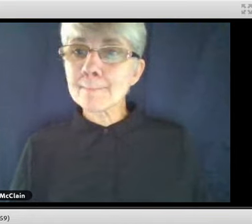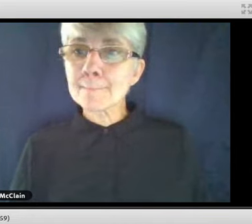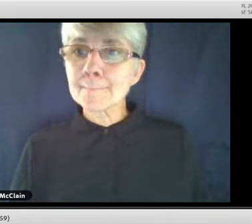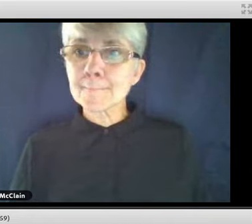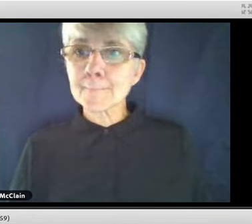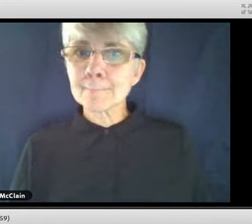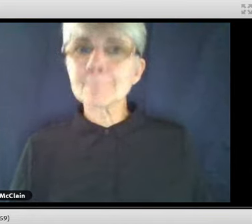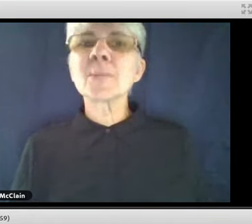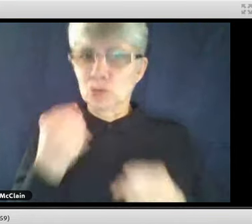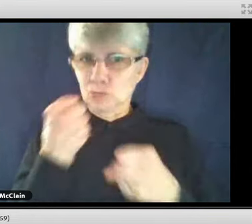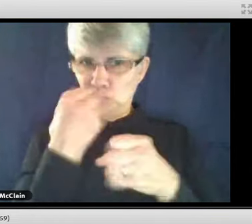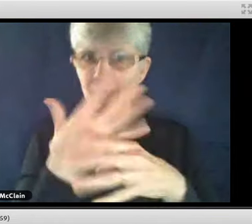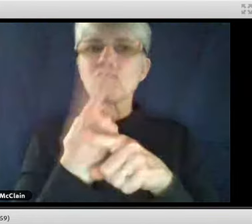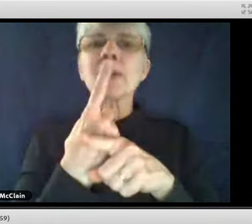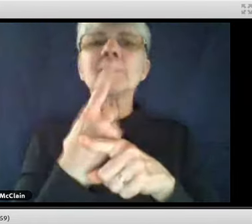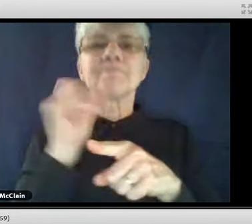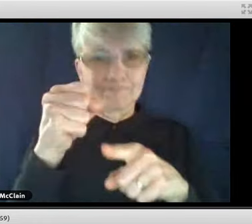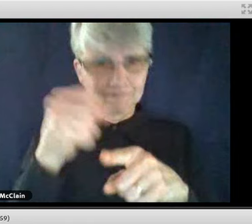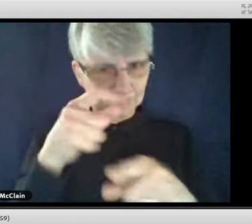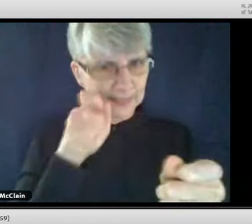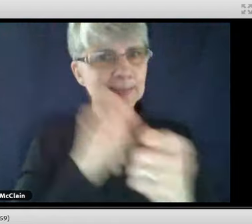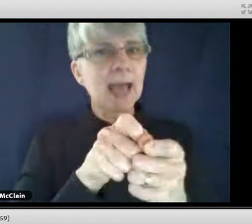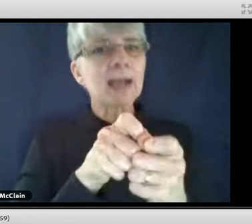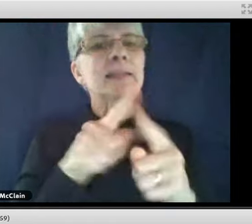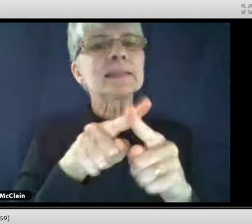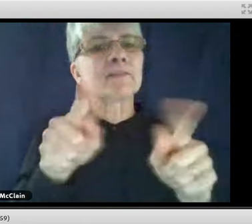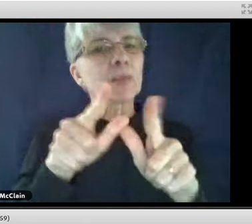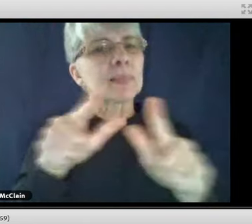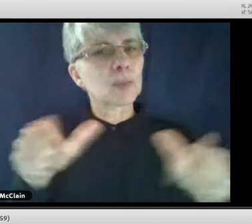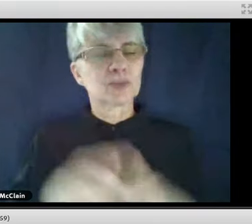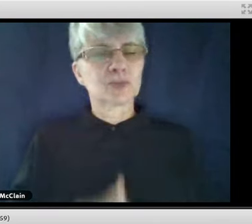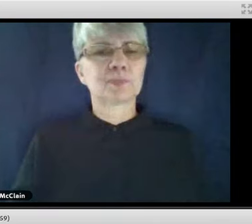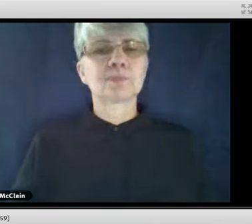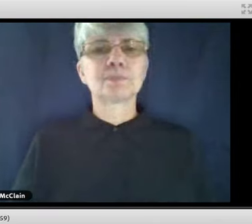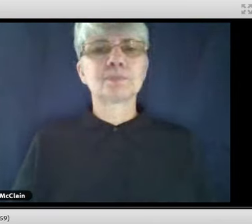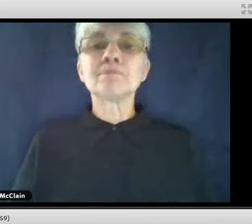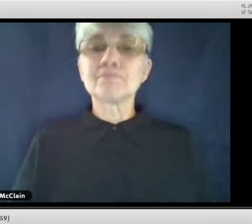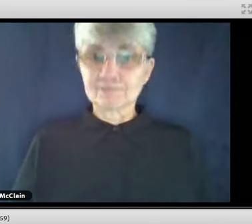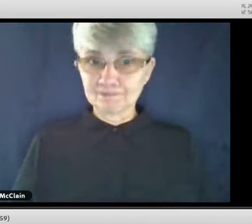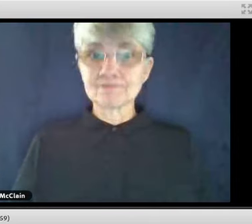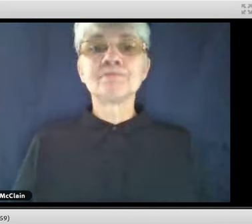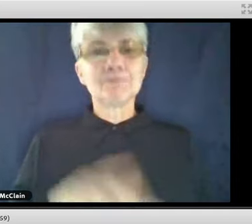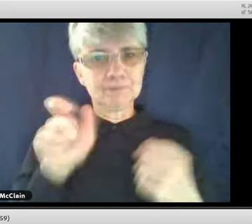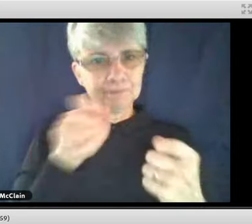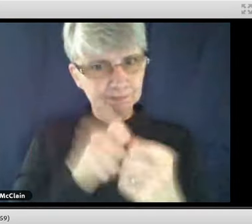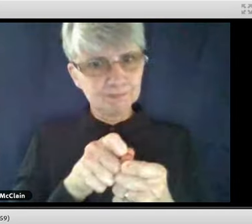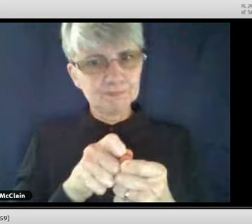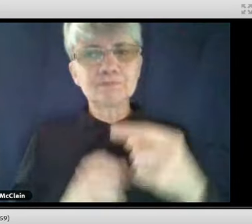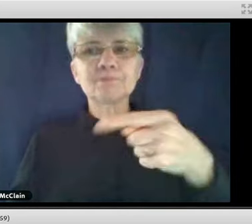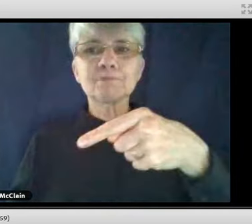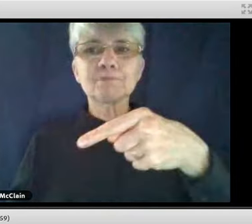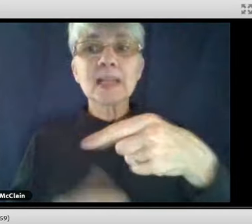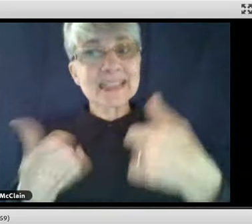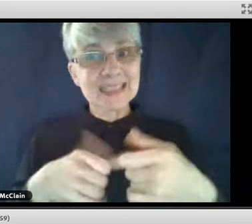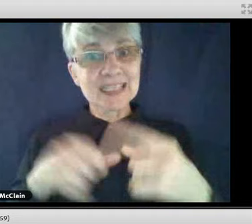Right, German. Yeah, that's it. It's in a different language. It's right, Viva, exactly. It's still